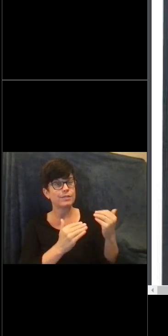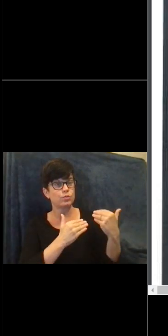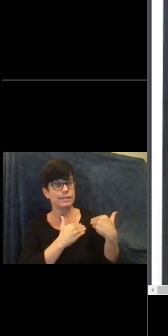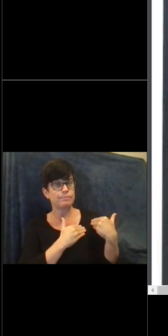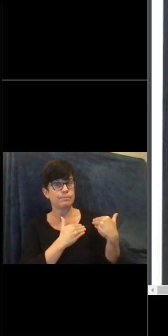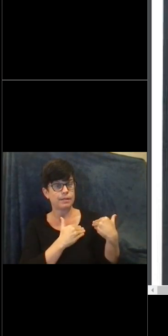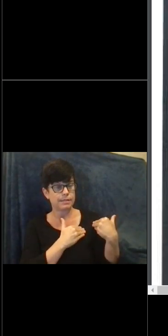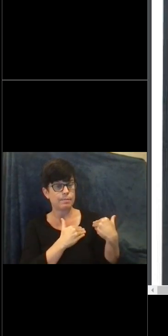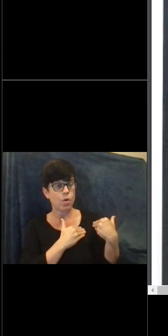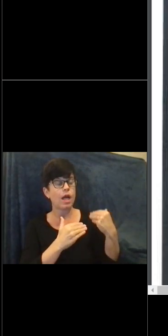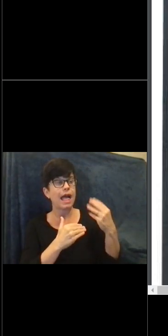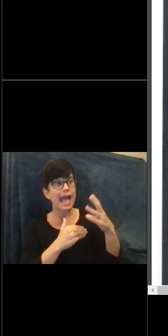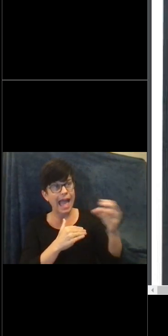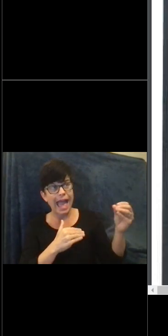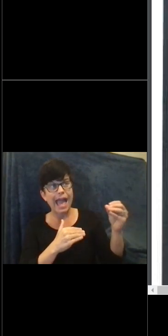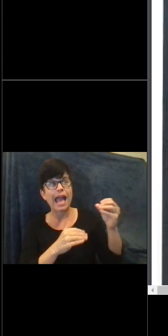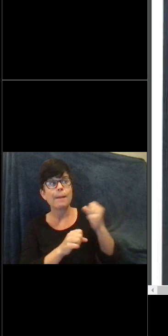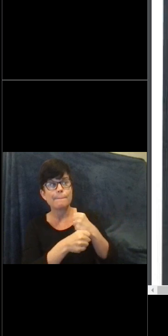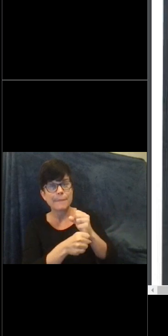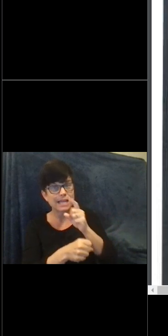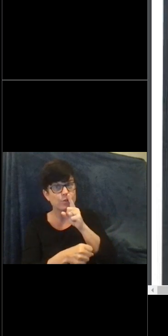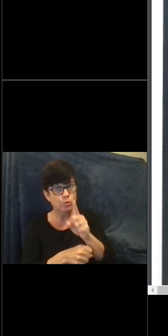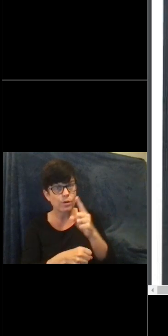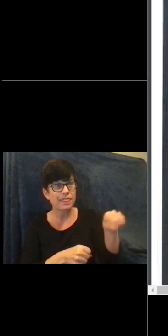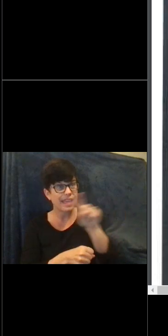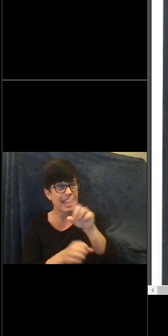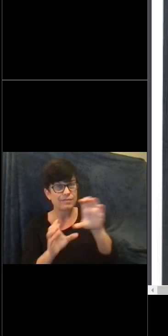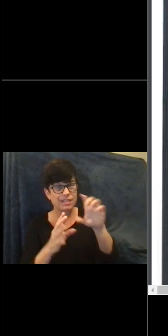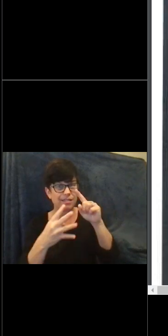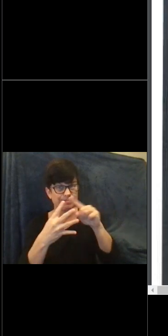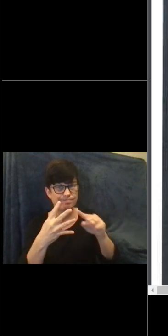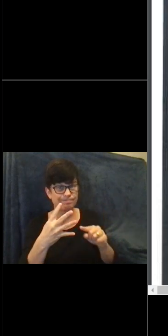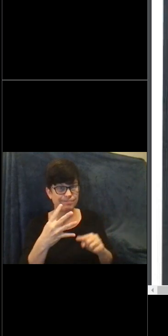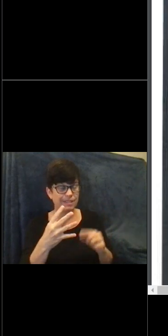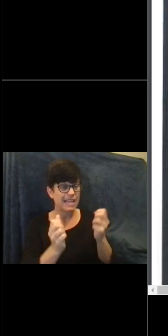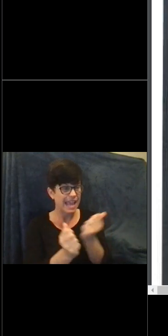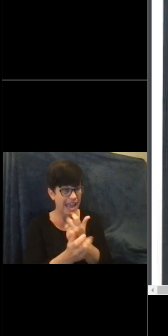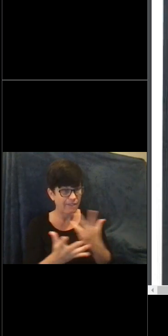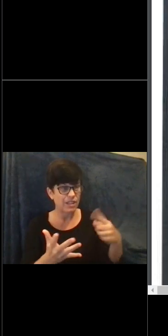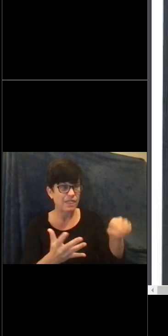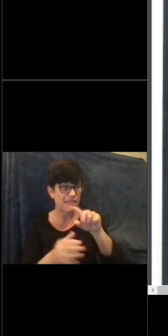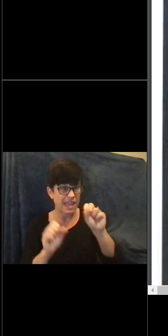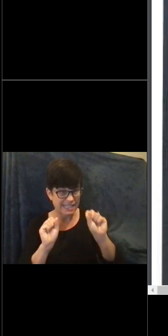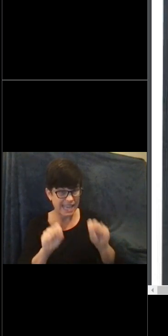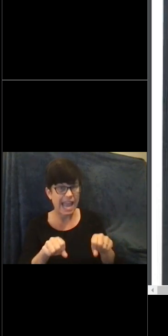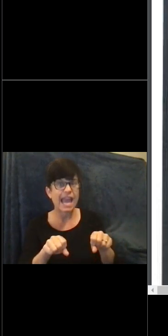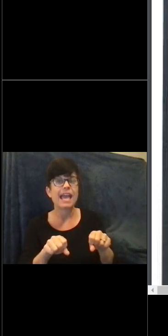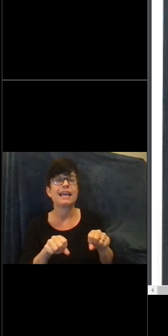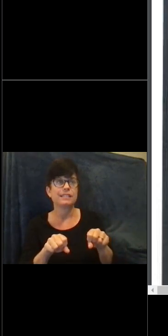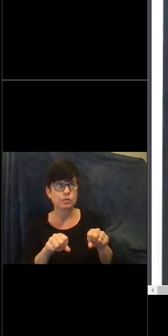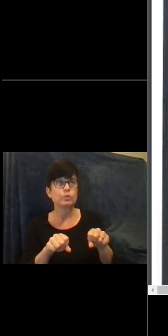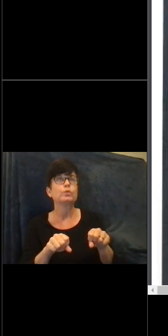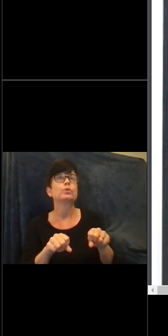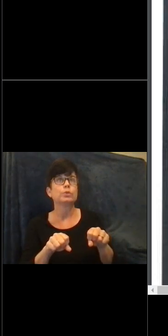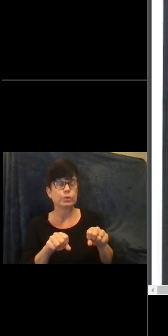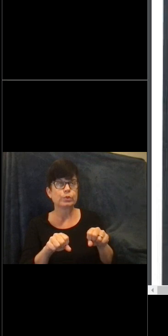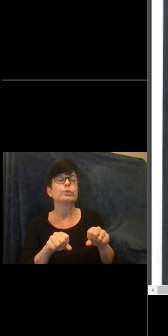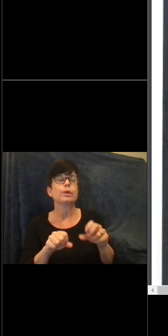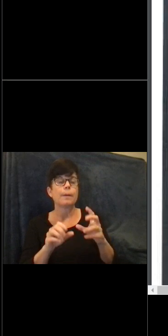to making sure that they've done everything they can to maximize the